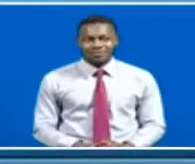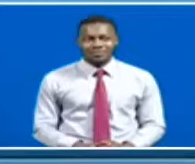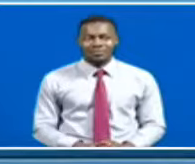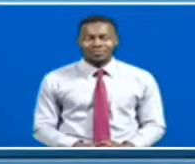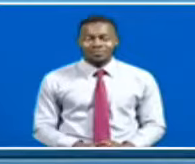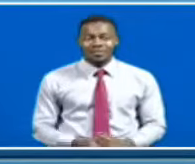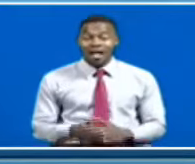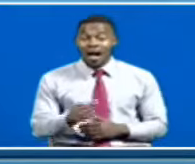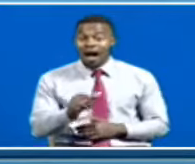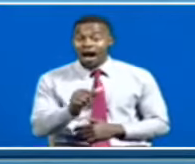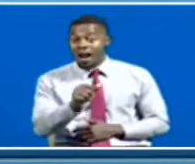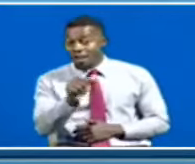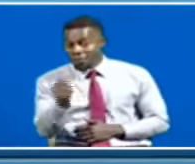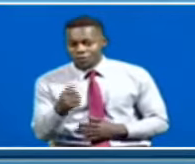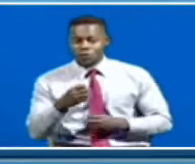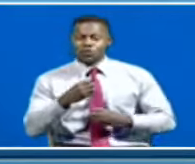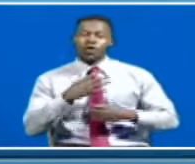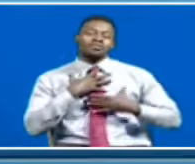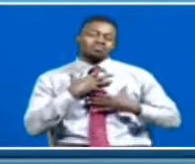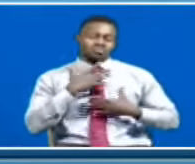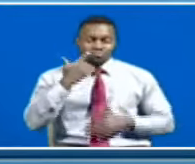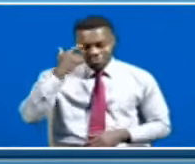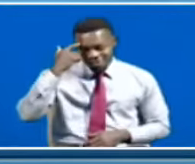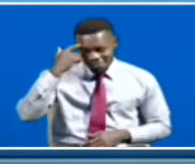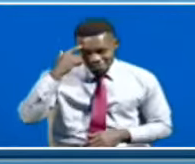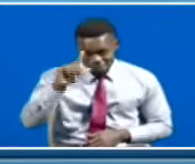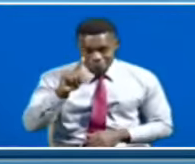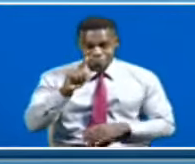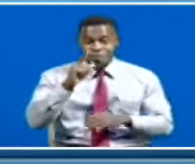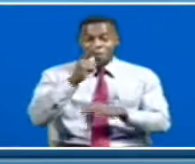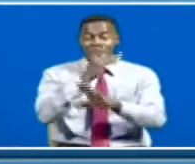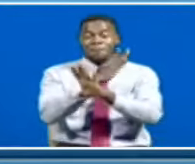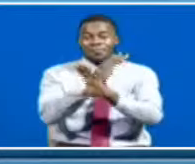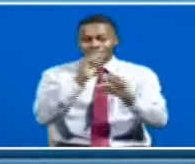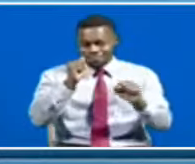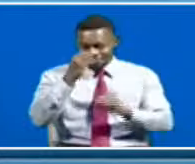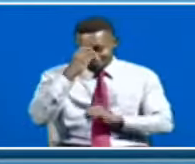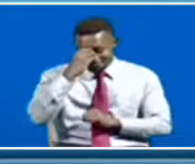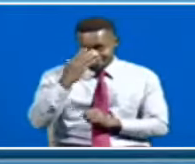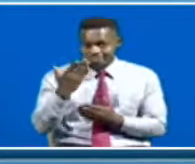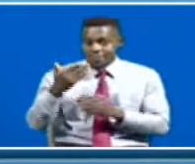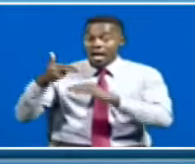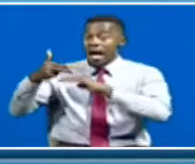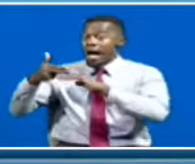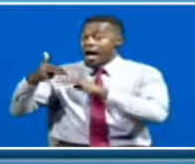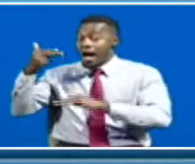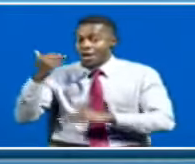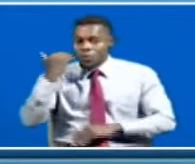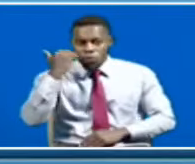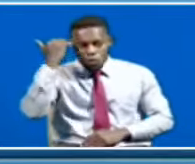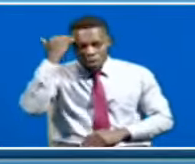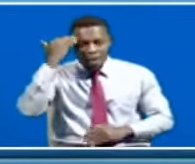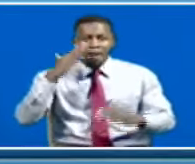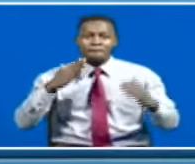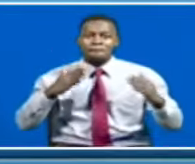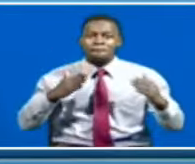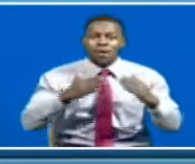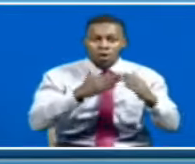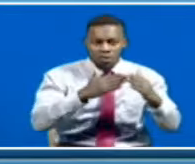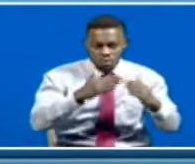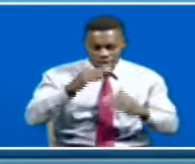Major blow to President William Ruto from the corridors of justice. Now, the High Court has blocked the government's plan to deploy